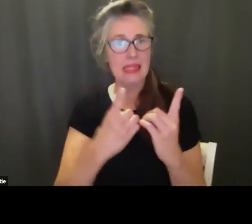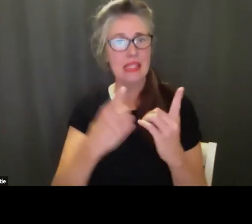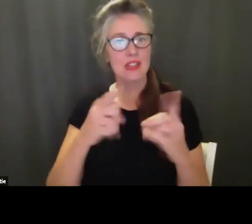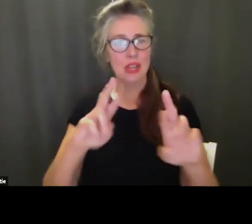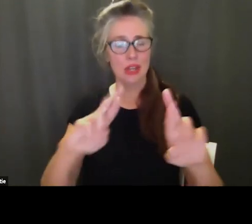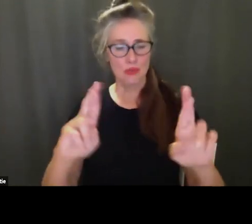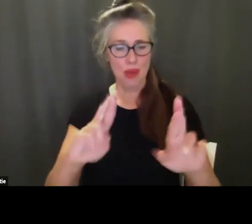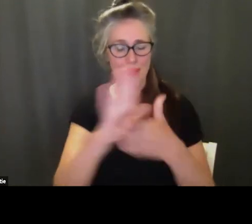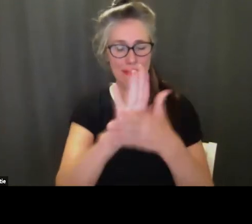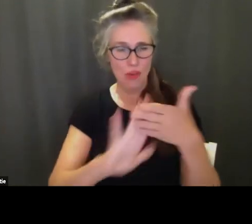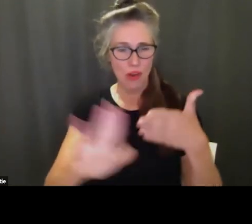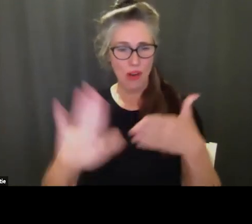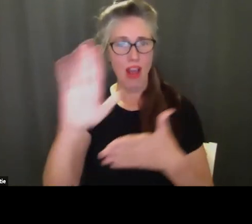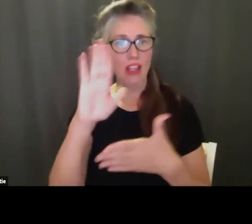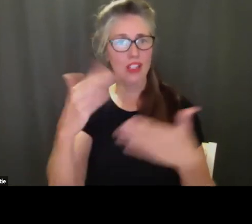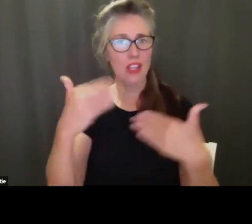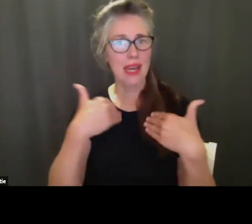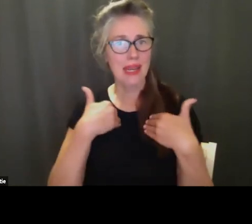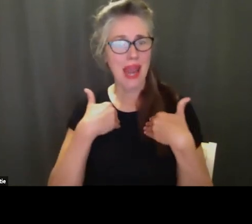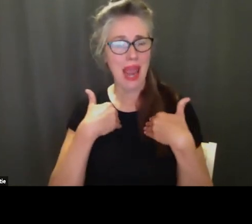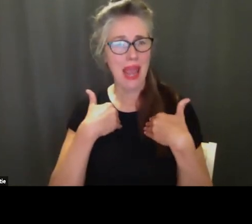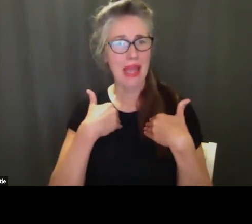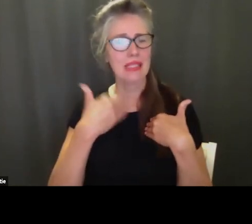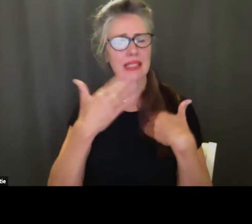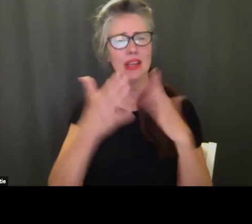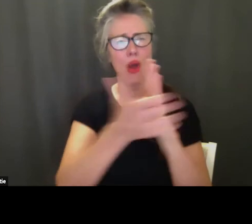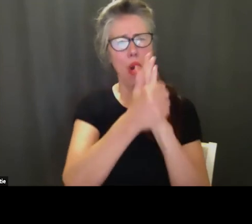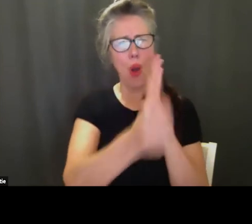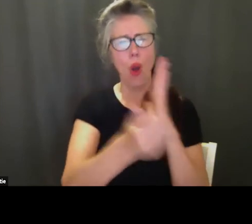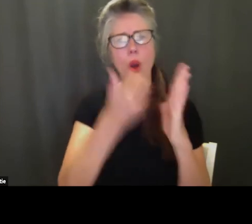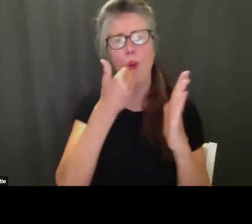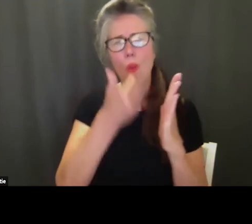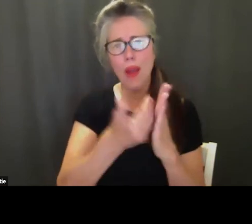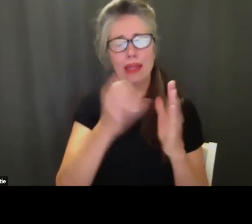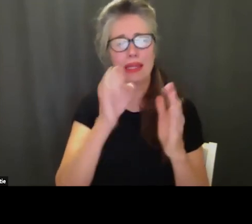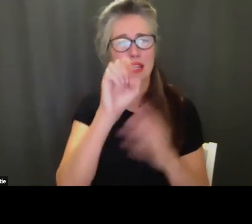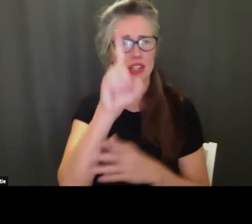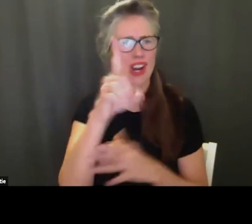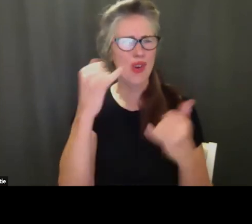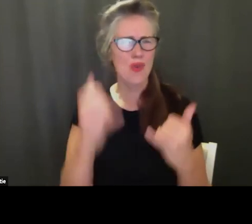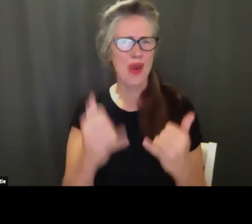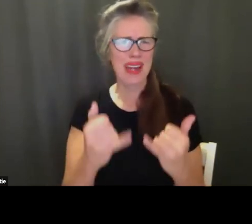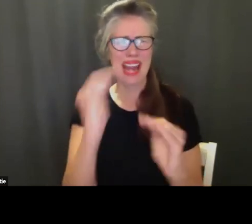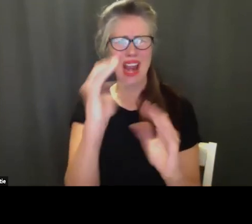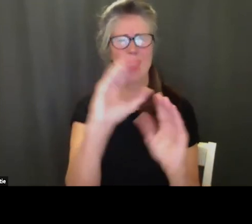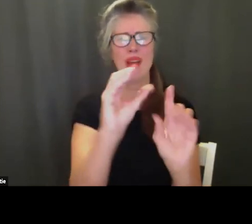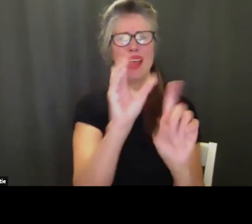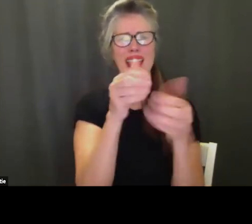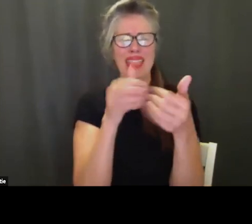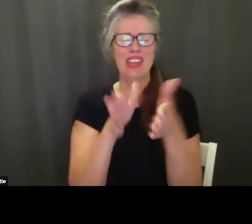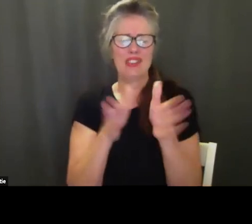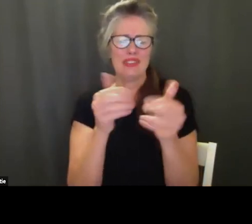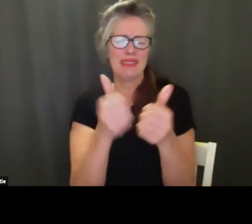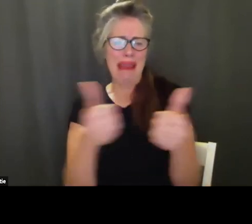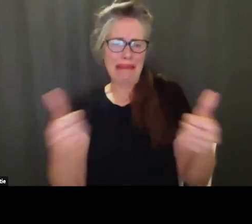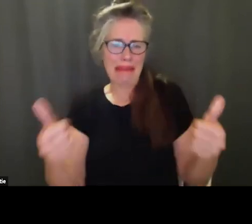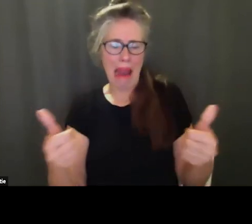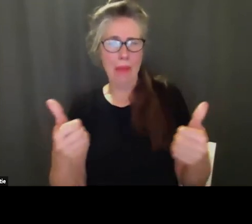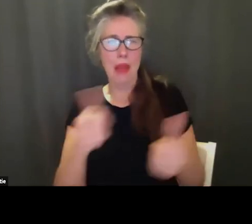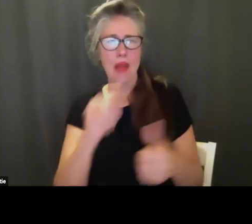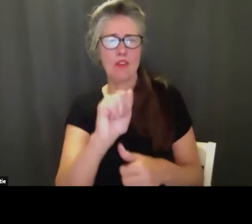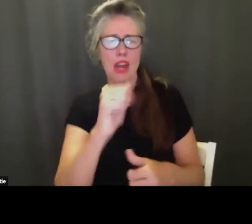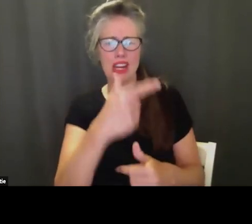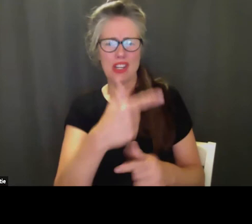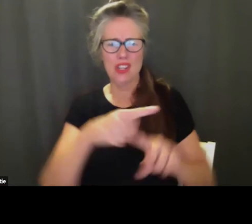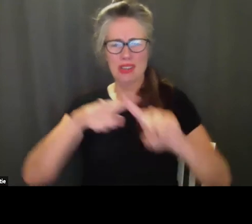has a great quality education. Currently, there's a gap in A through G completion rates among the different ethnicities